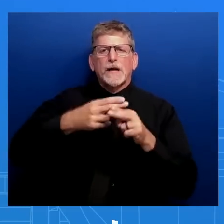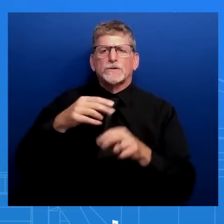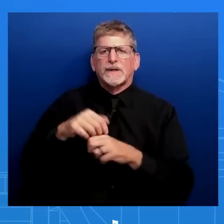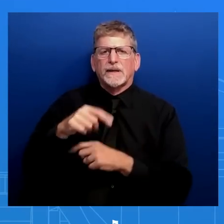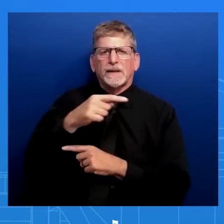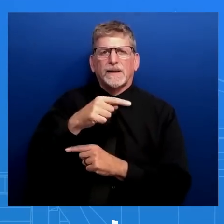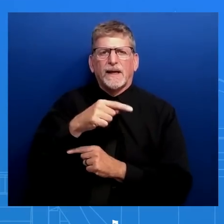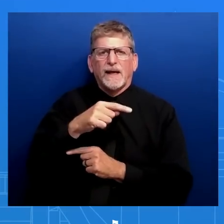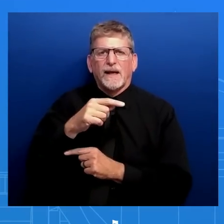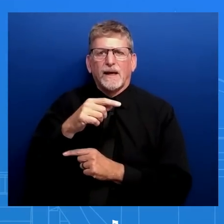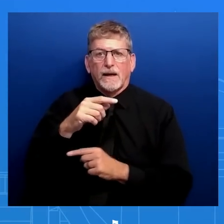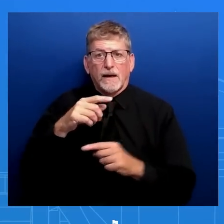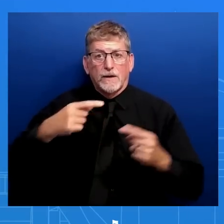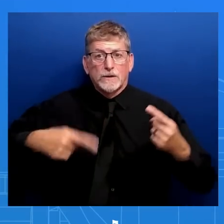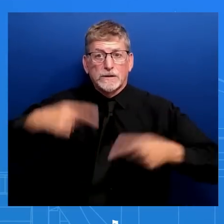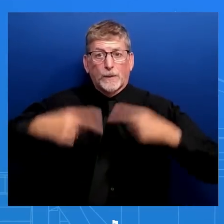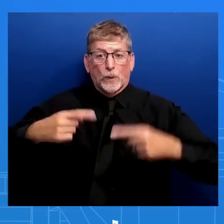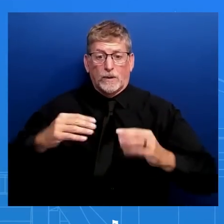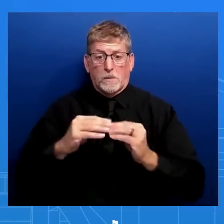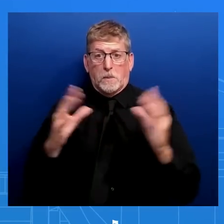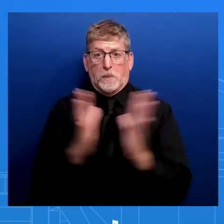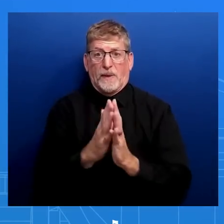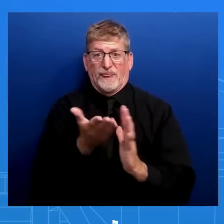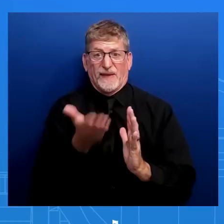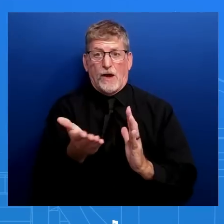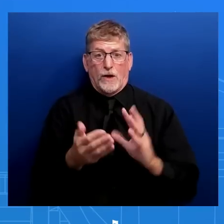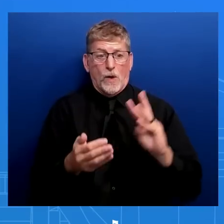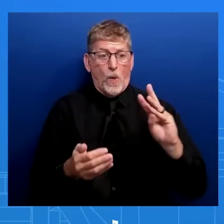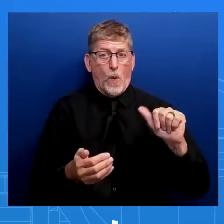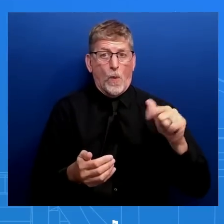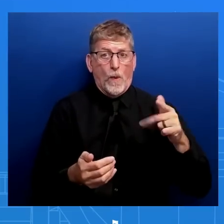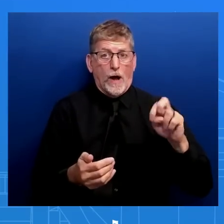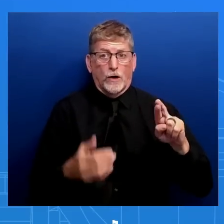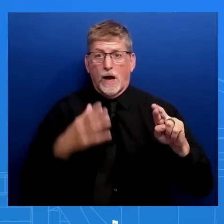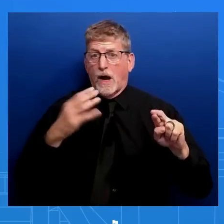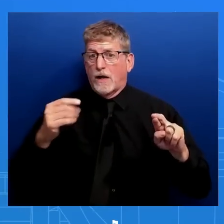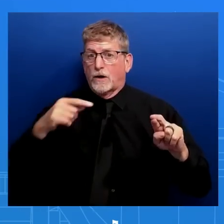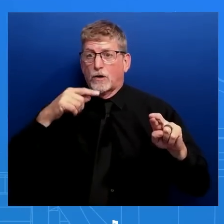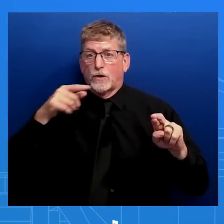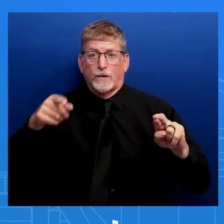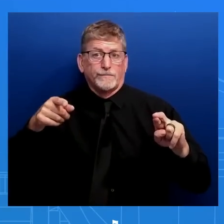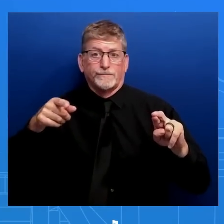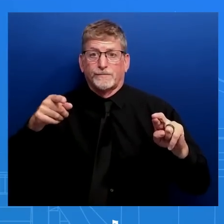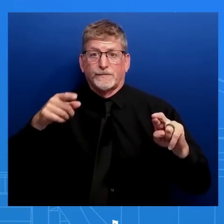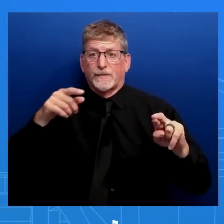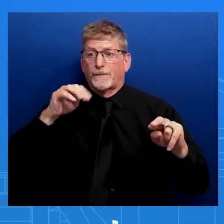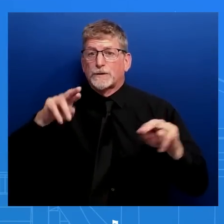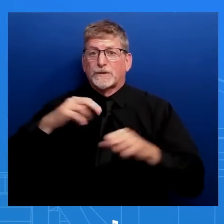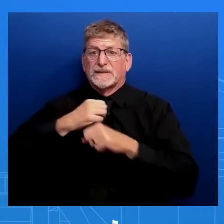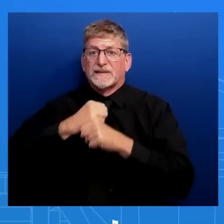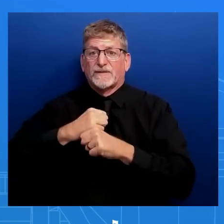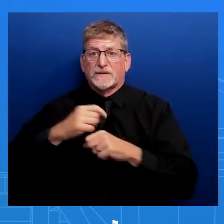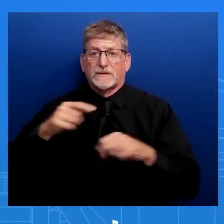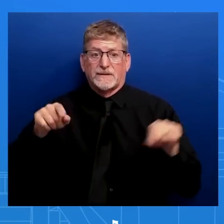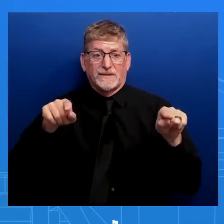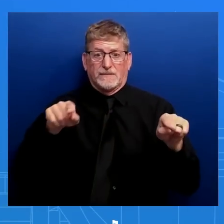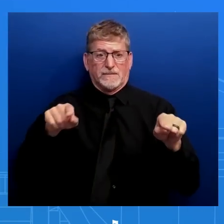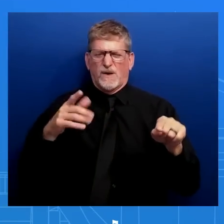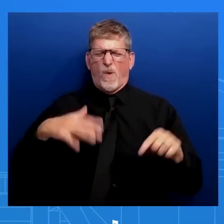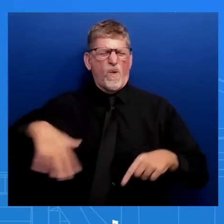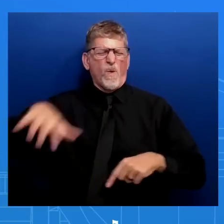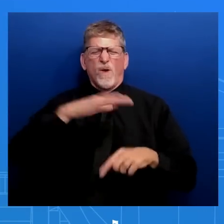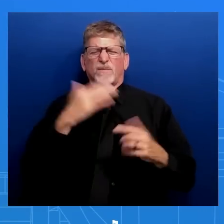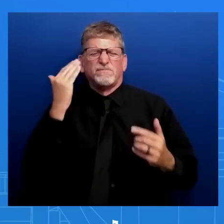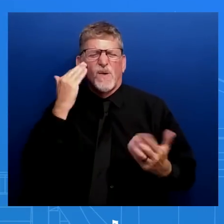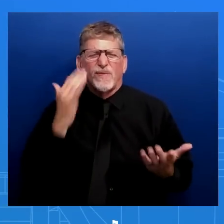between Wagner and the Russian Ministry of Defense was widely known. It was public. Rolling towards Moscow. It was all that tension was public.